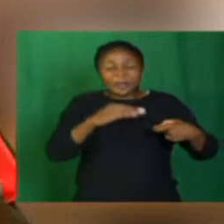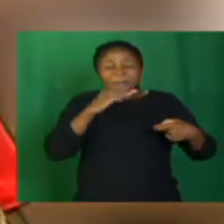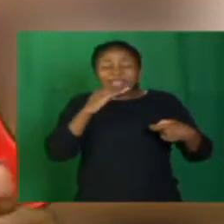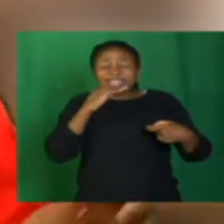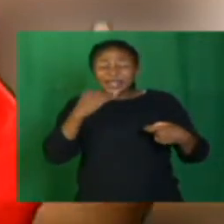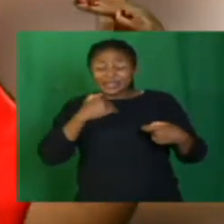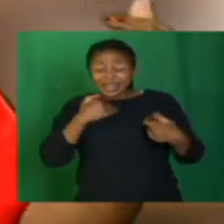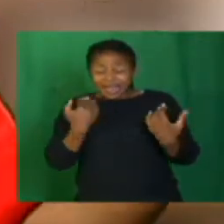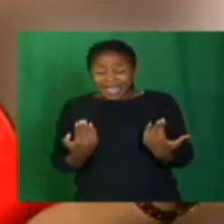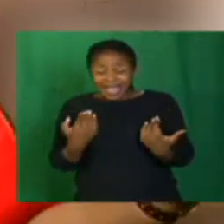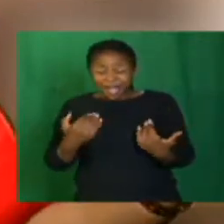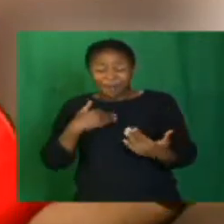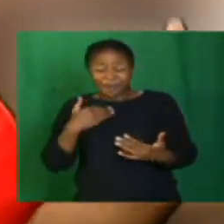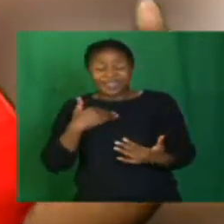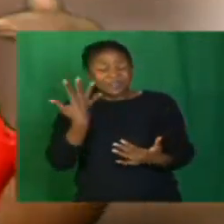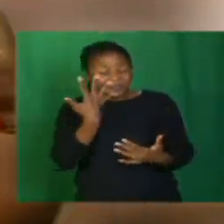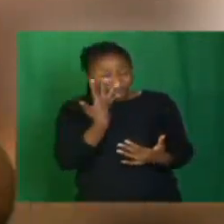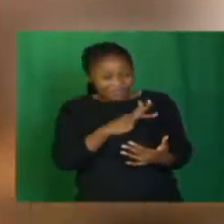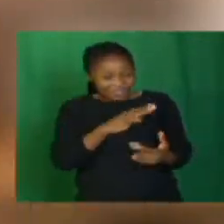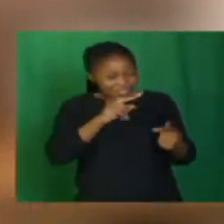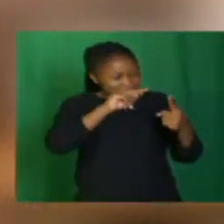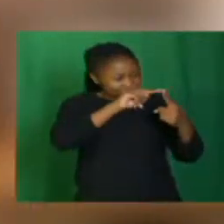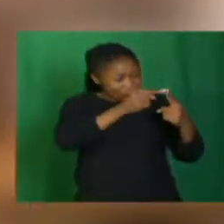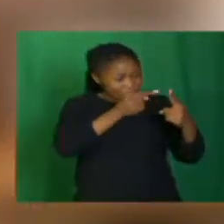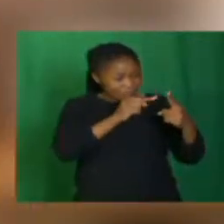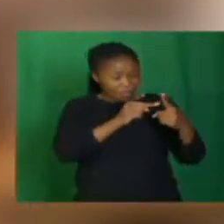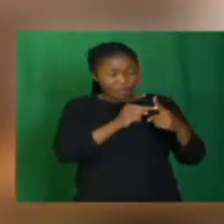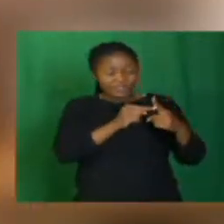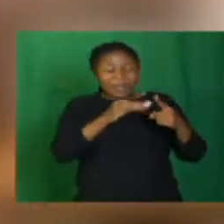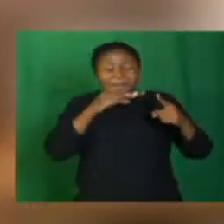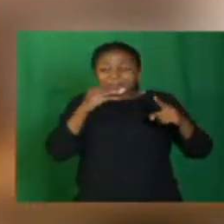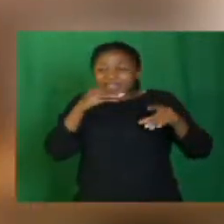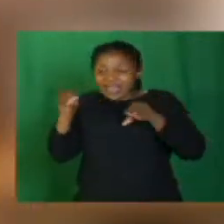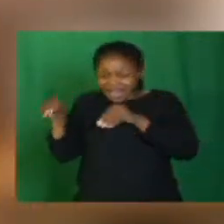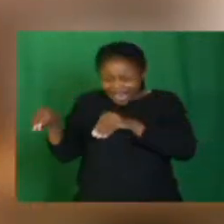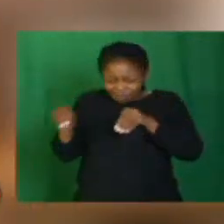four. Now I am what? Moving towards